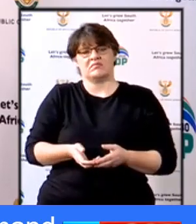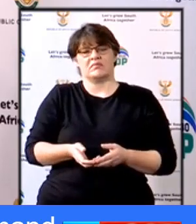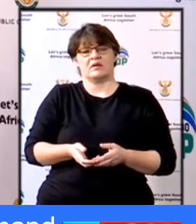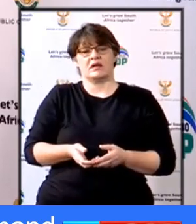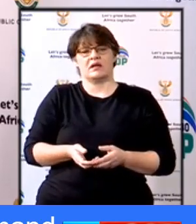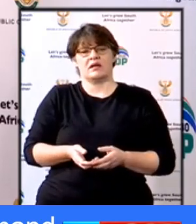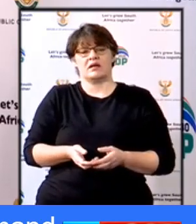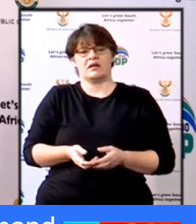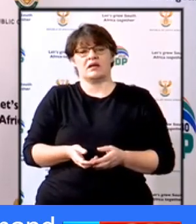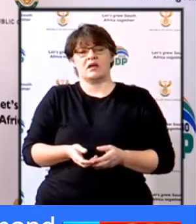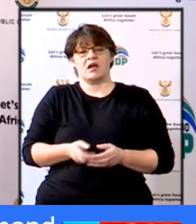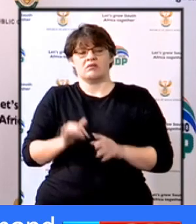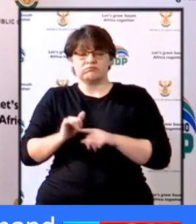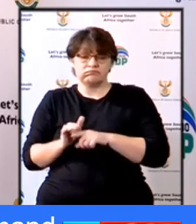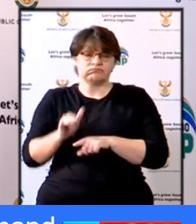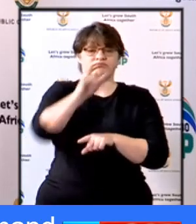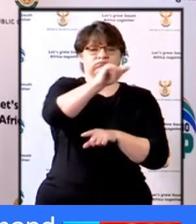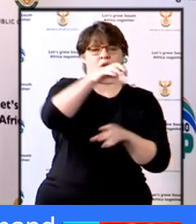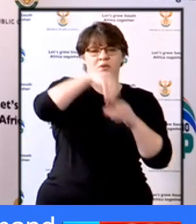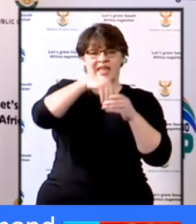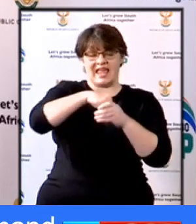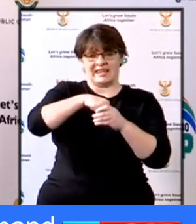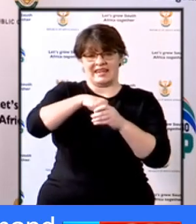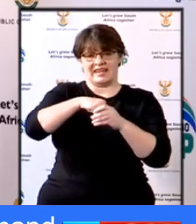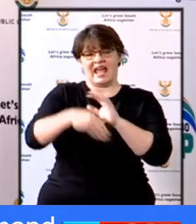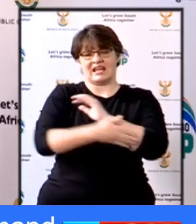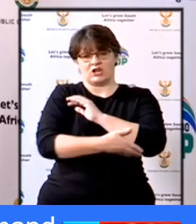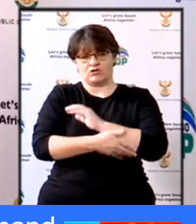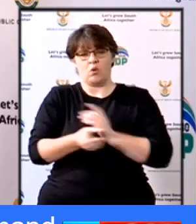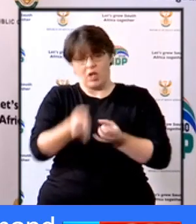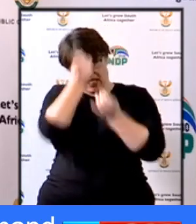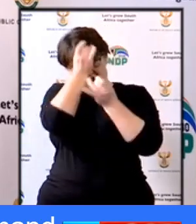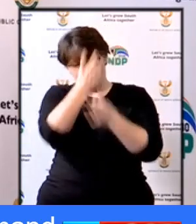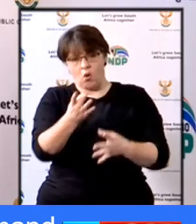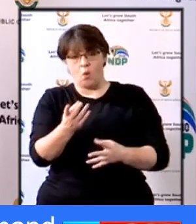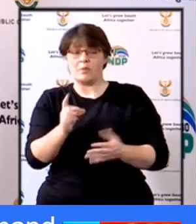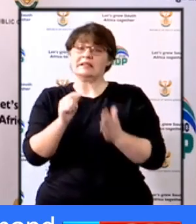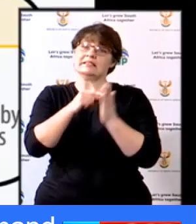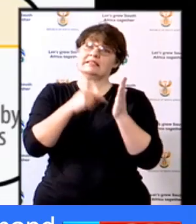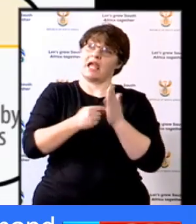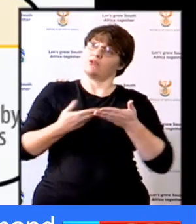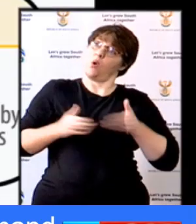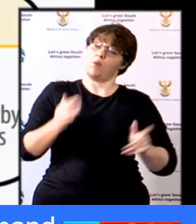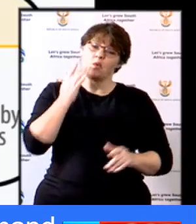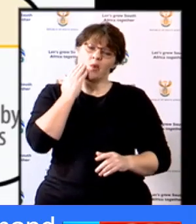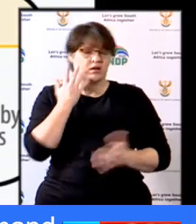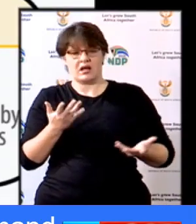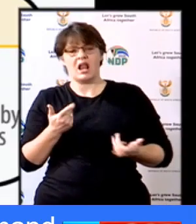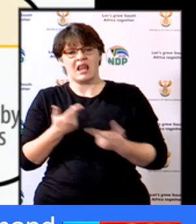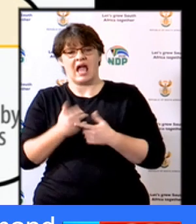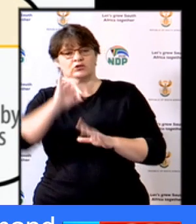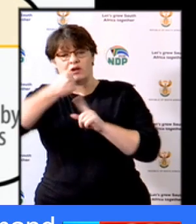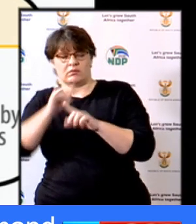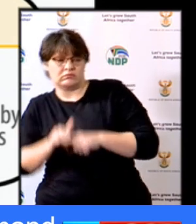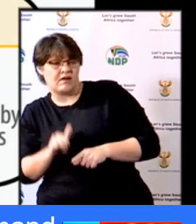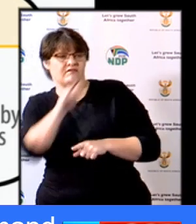domestic air travel at a date that will be determined by the Minister of